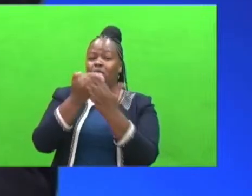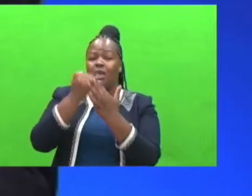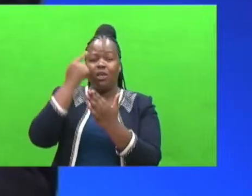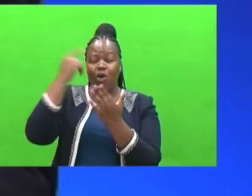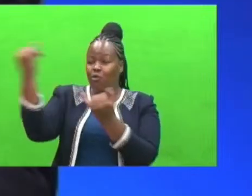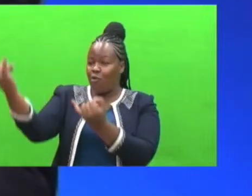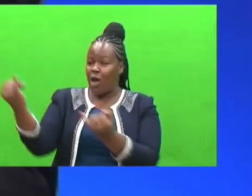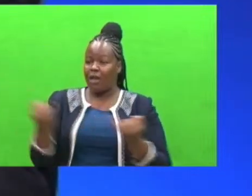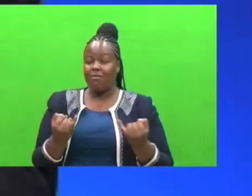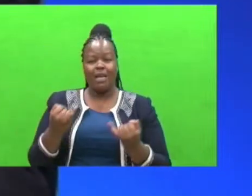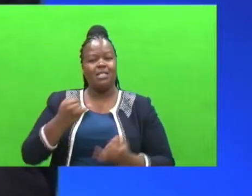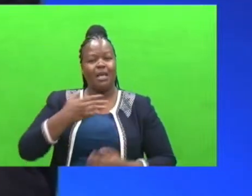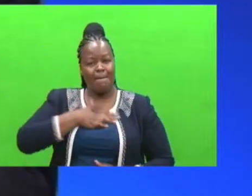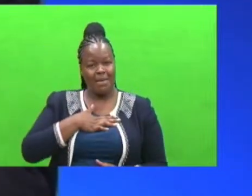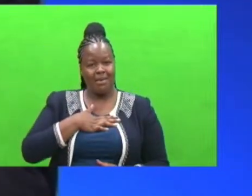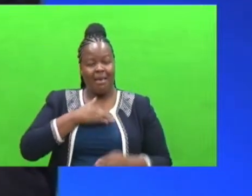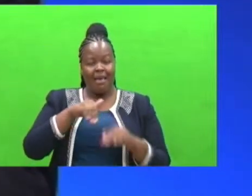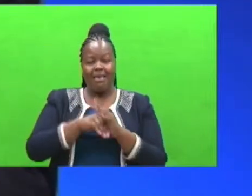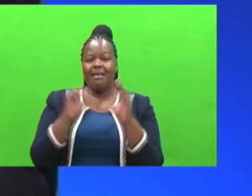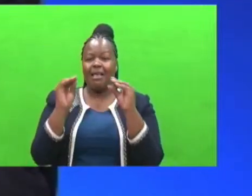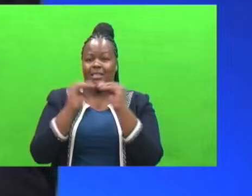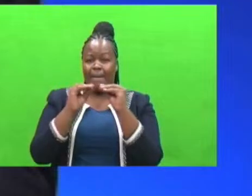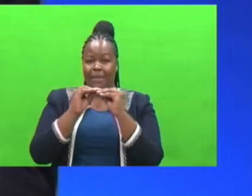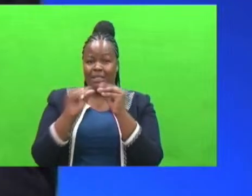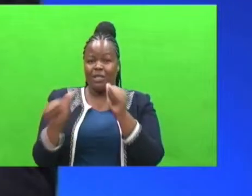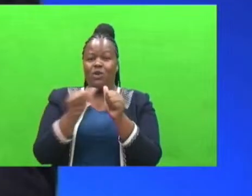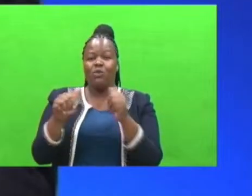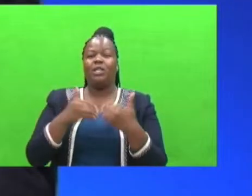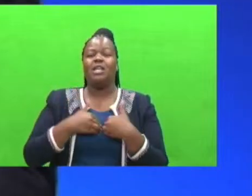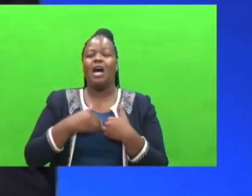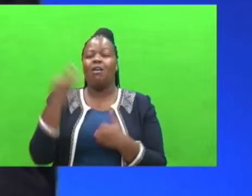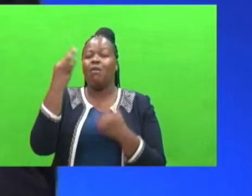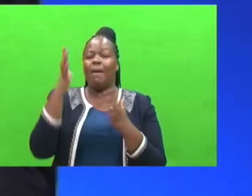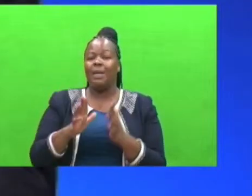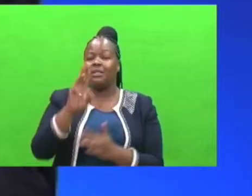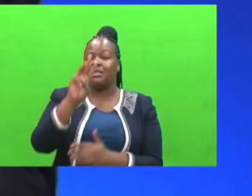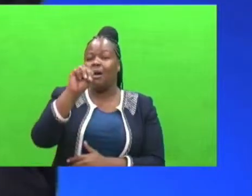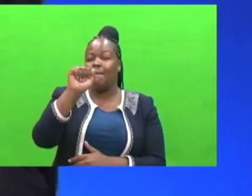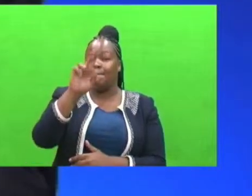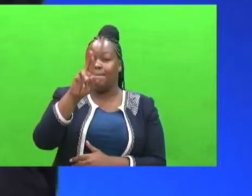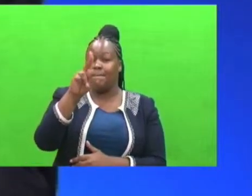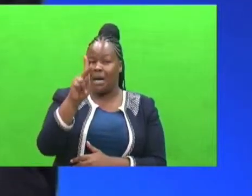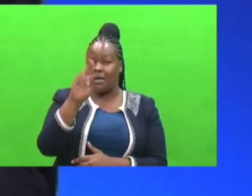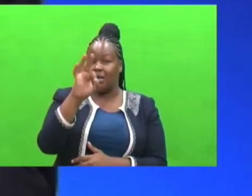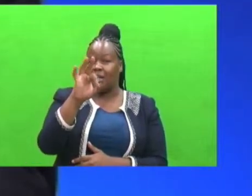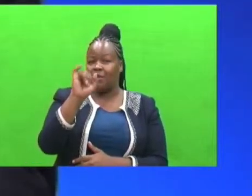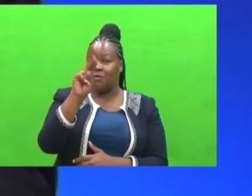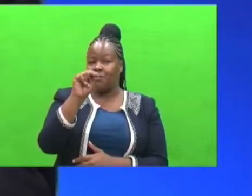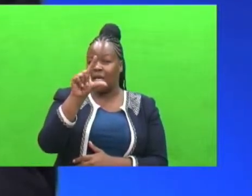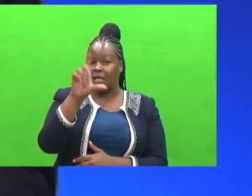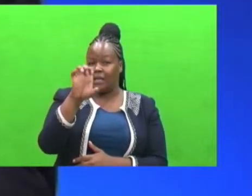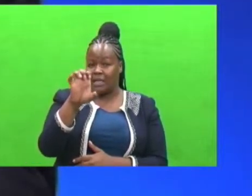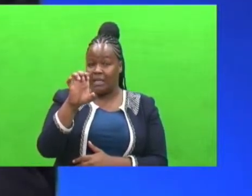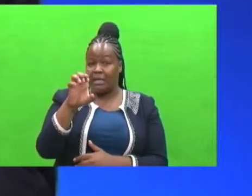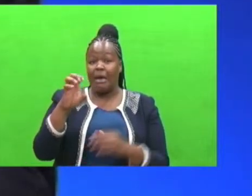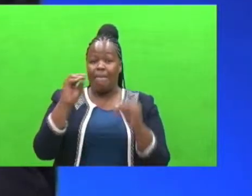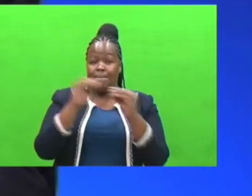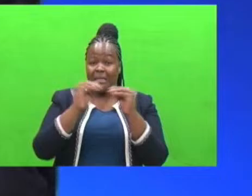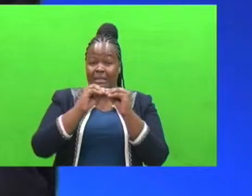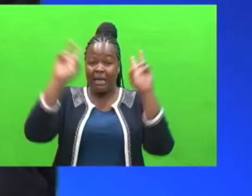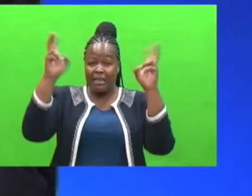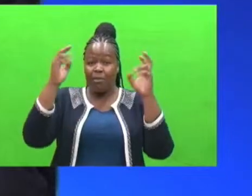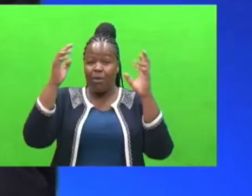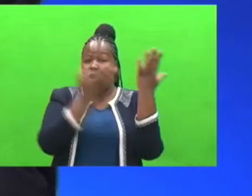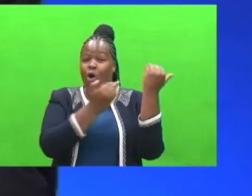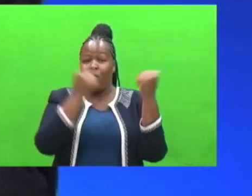inviting me to those meetings held by Pastor Mark Finley. The meetings are entitled Hope for Today, Tomorrow, and